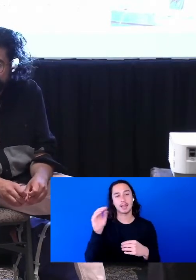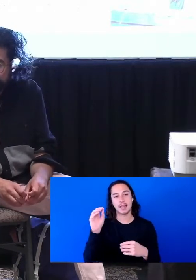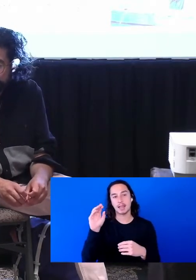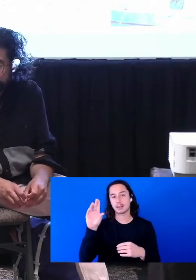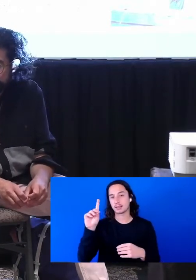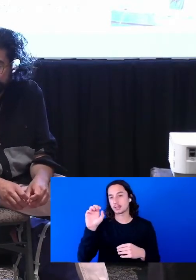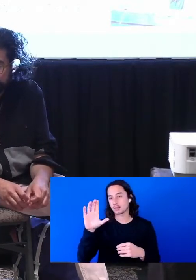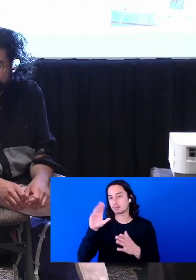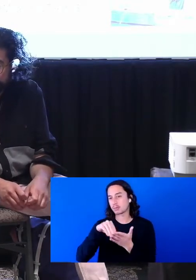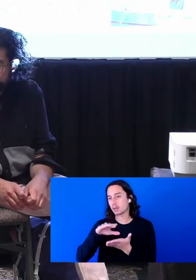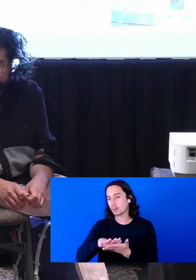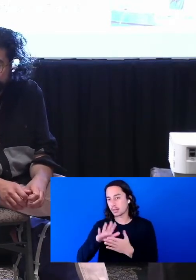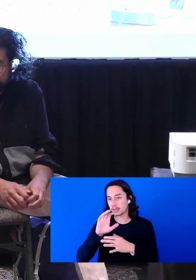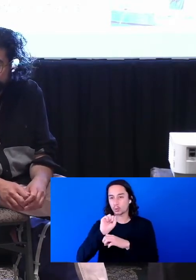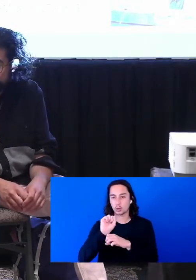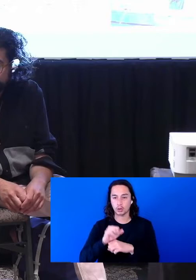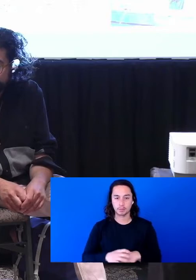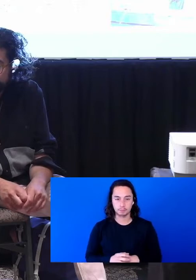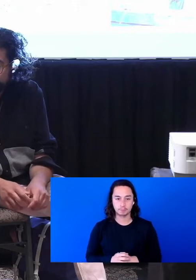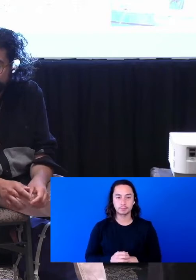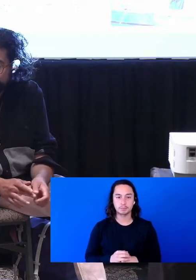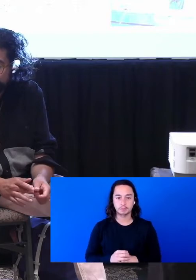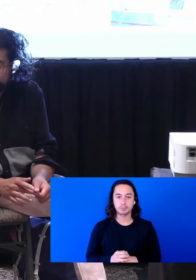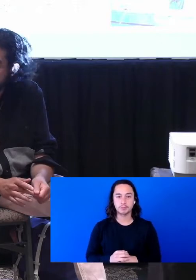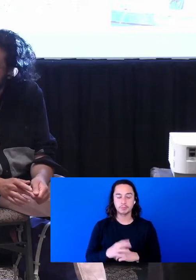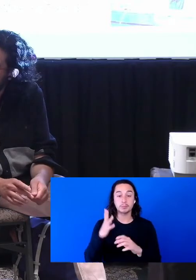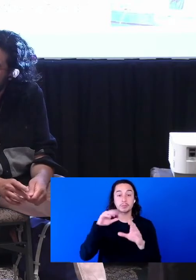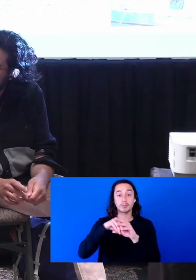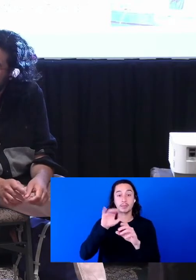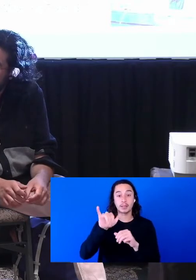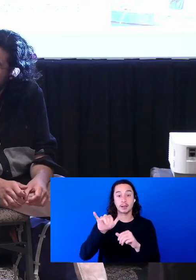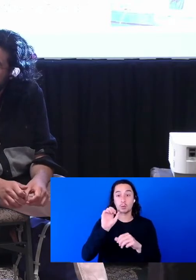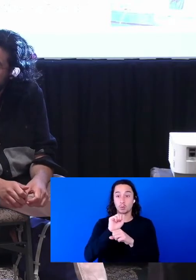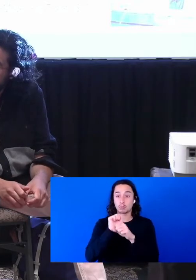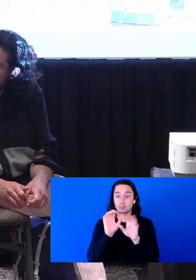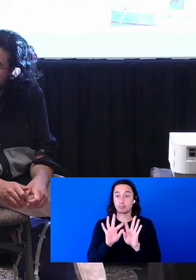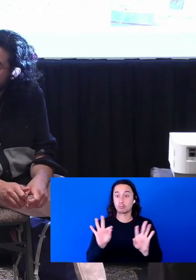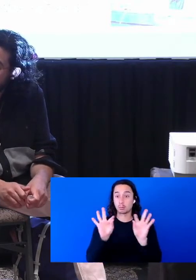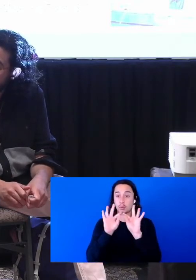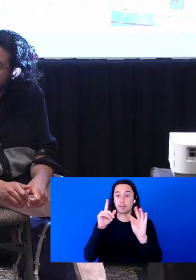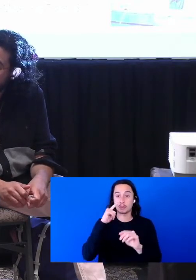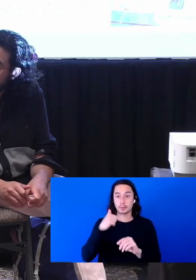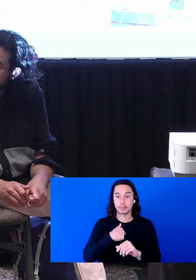work. And in that work, it's really important to me to build